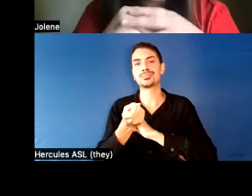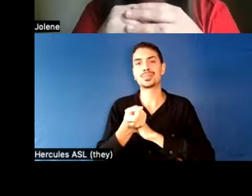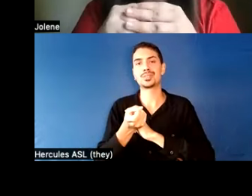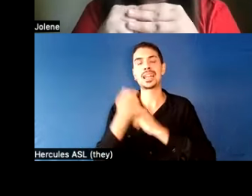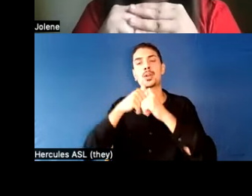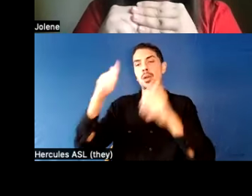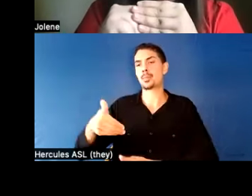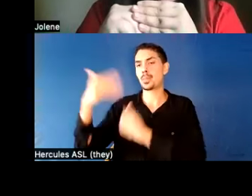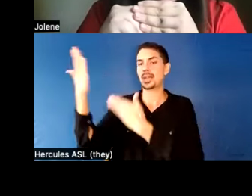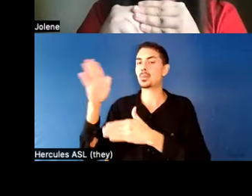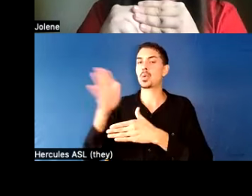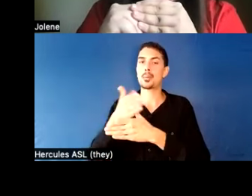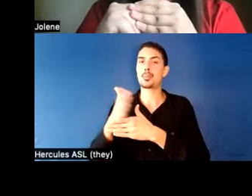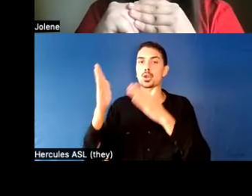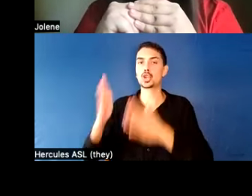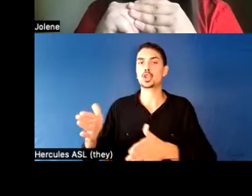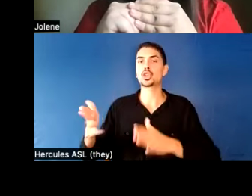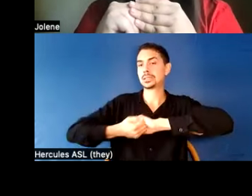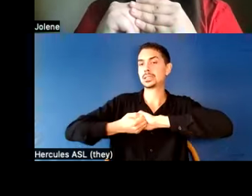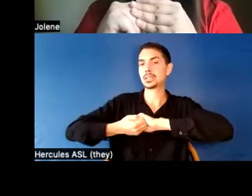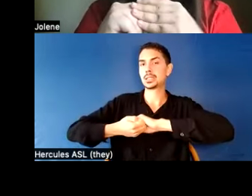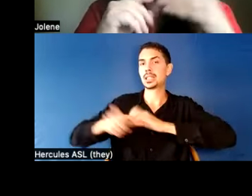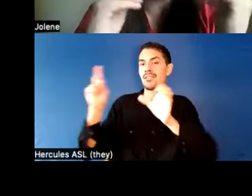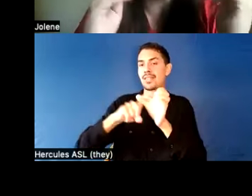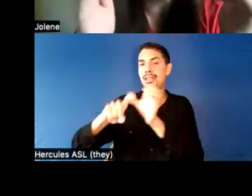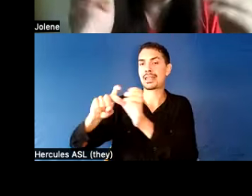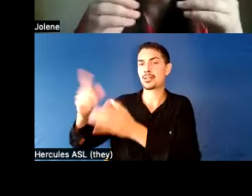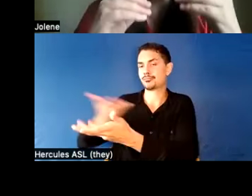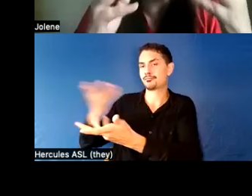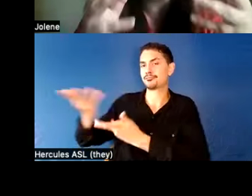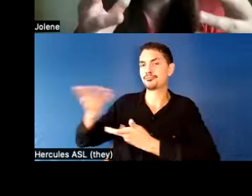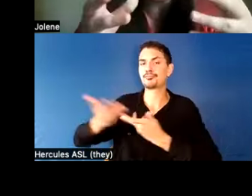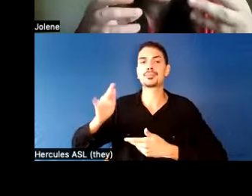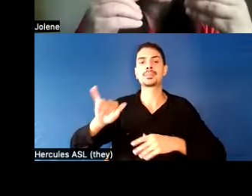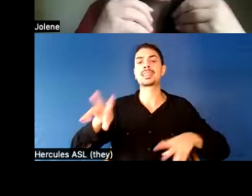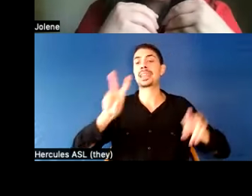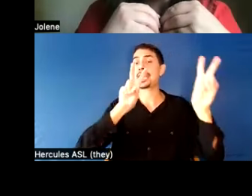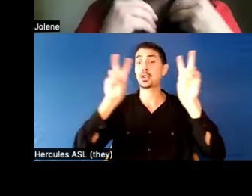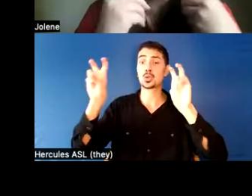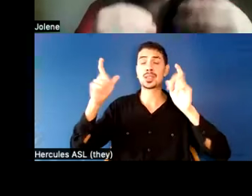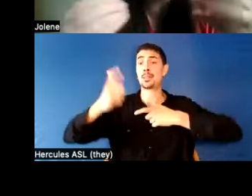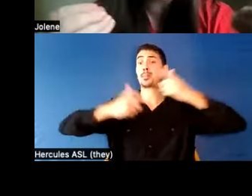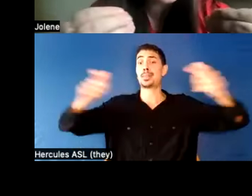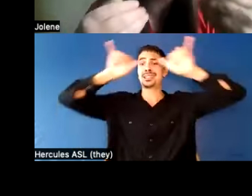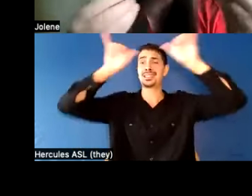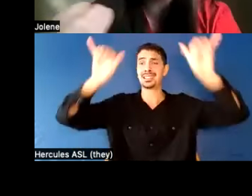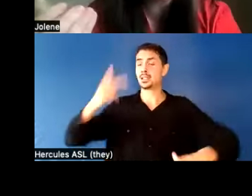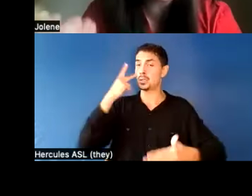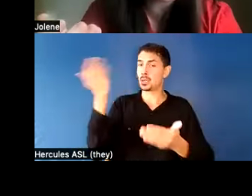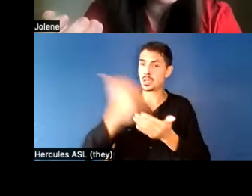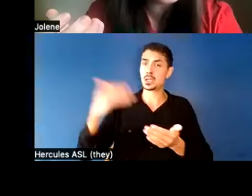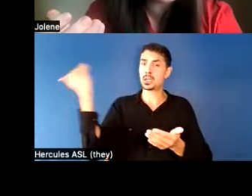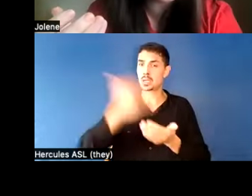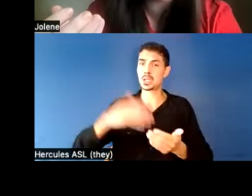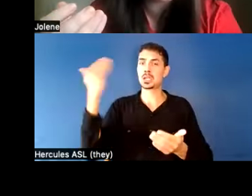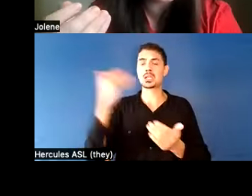issues that may be uncomfortable? Or how do you bring up issues that are big and systemic and you've seen this repeated gap? And how do you actually